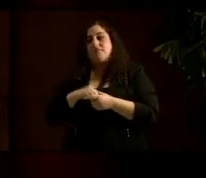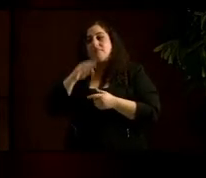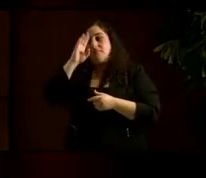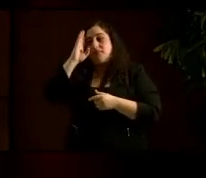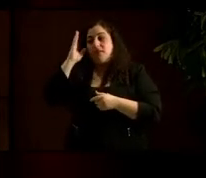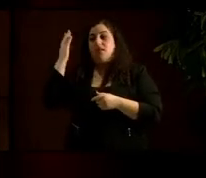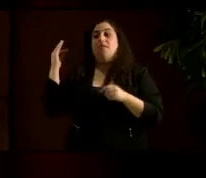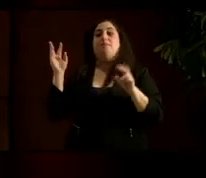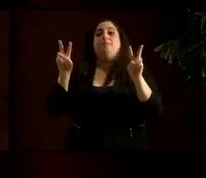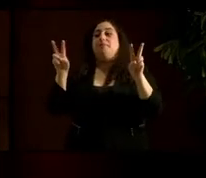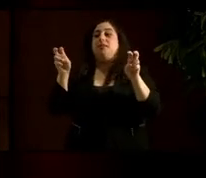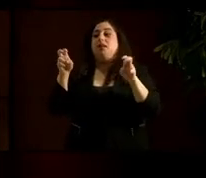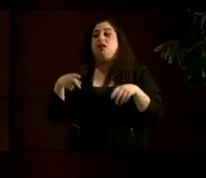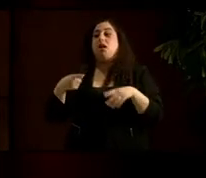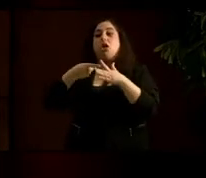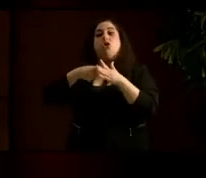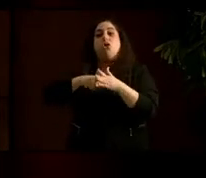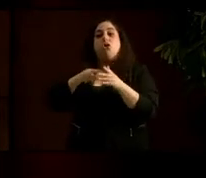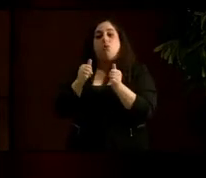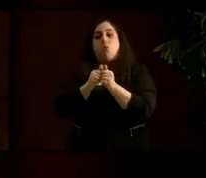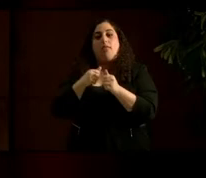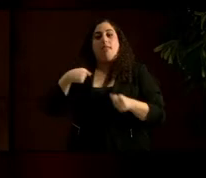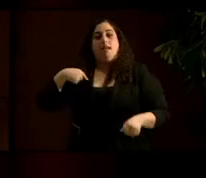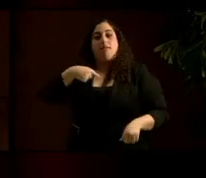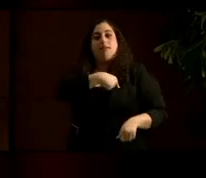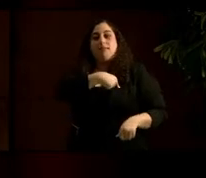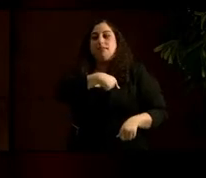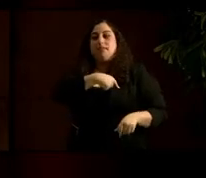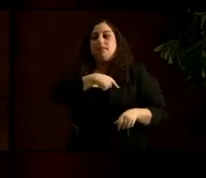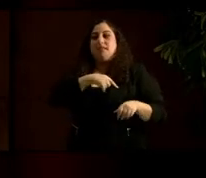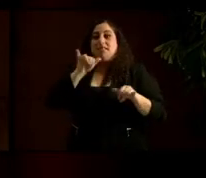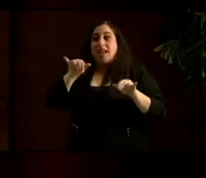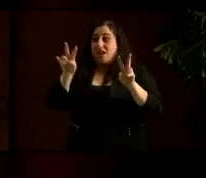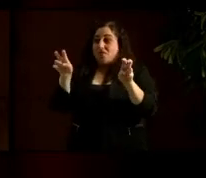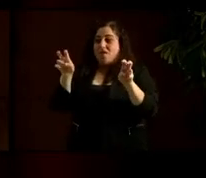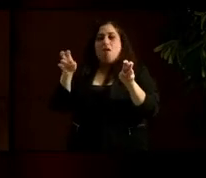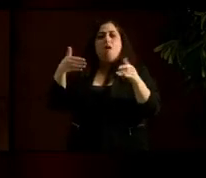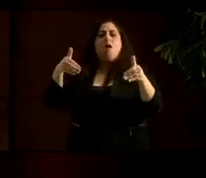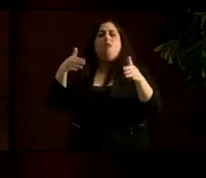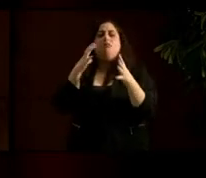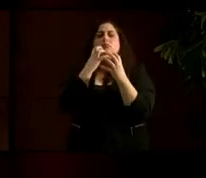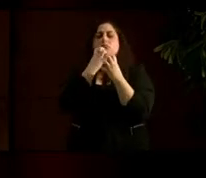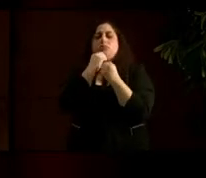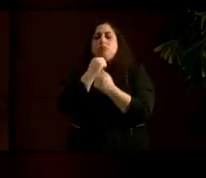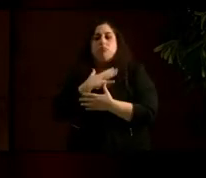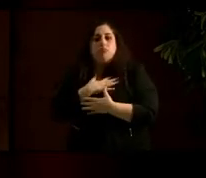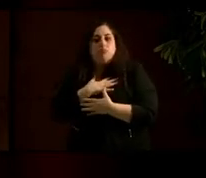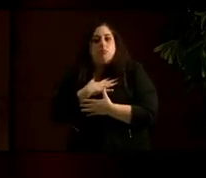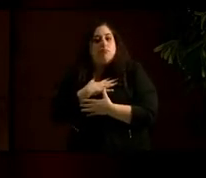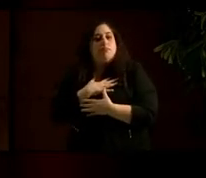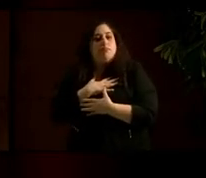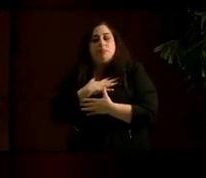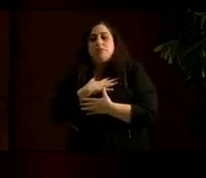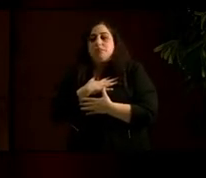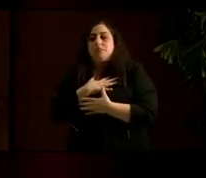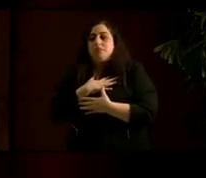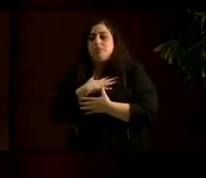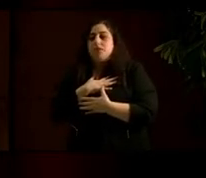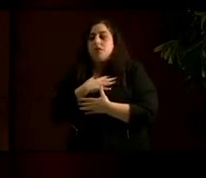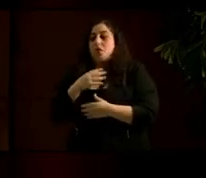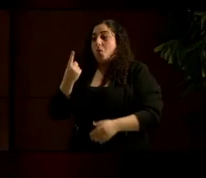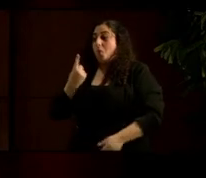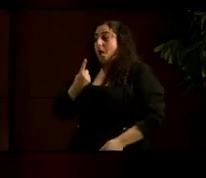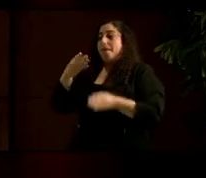us. Because any one person can aim for unity with their entire being, but it takes multiple to actually achieve